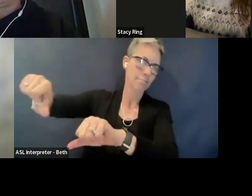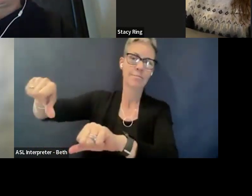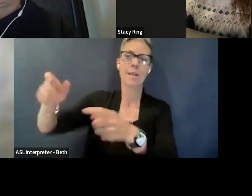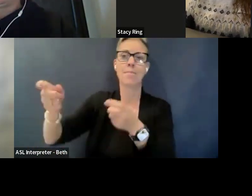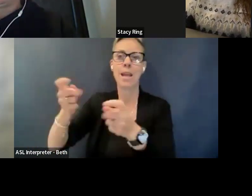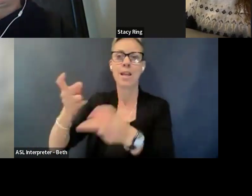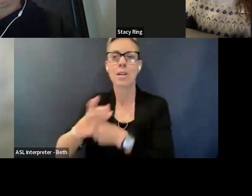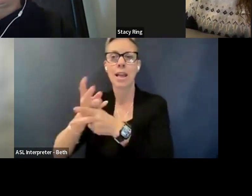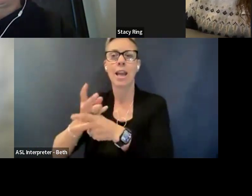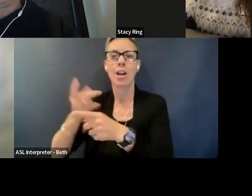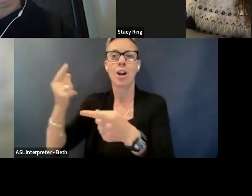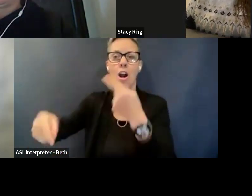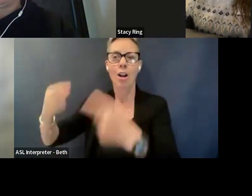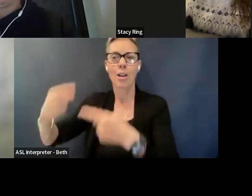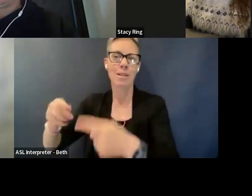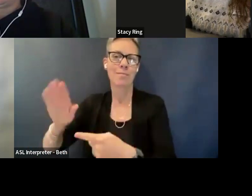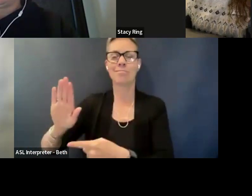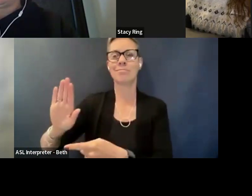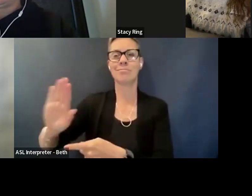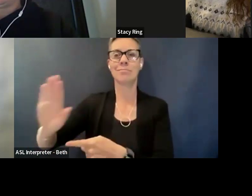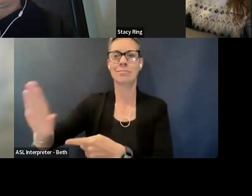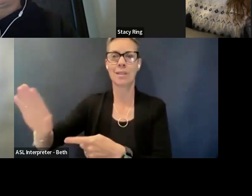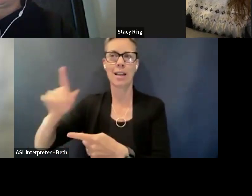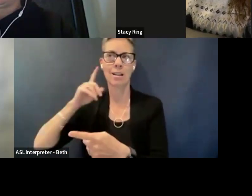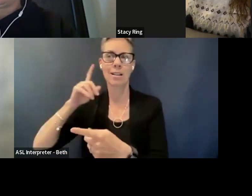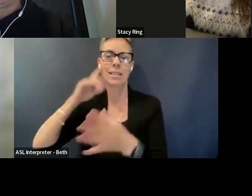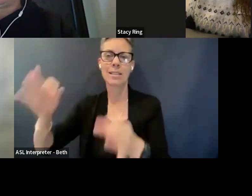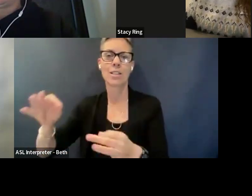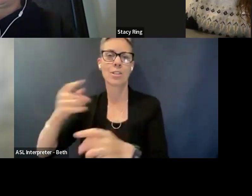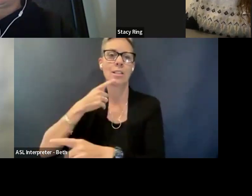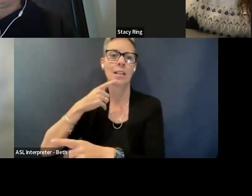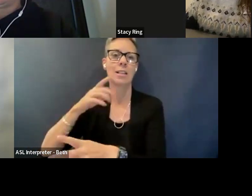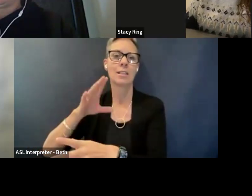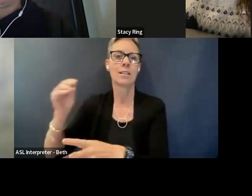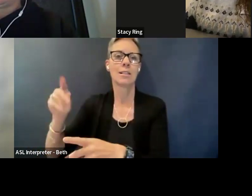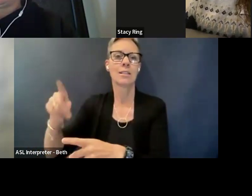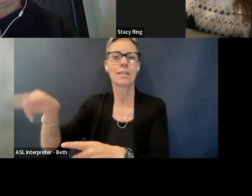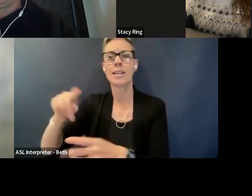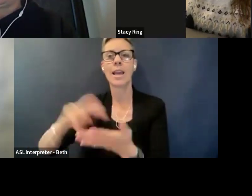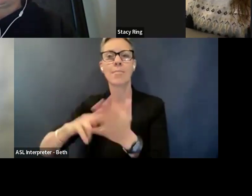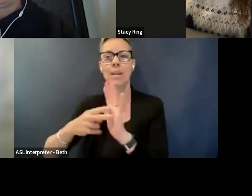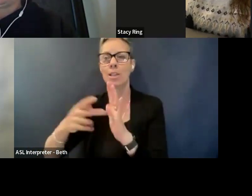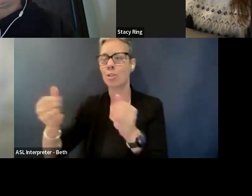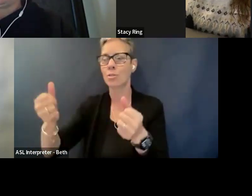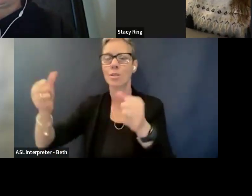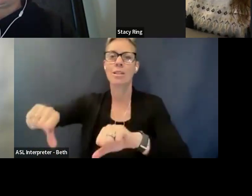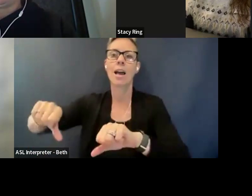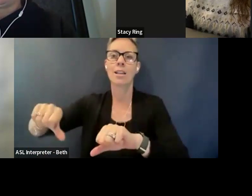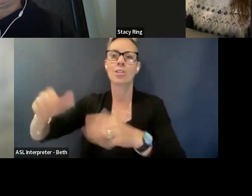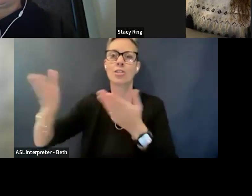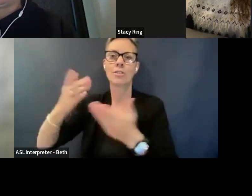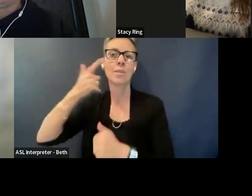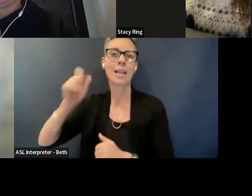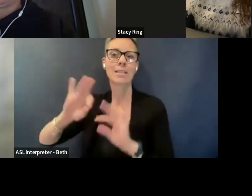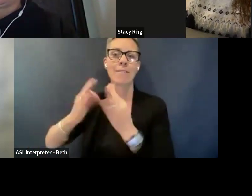her words, that the administrative rules mean to deny such services when it is a family member providing that